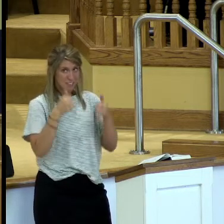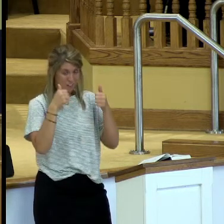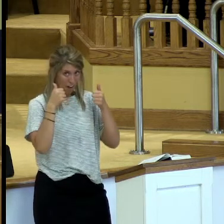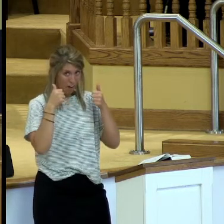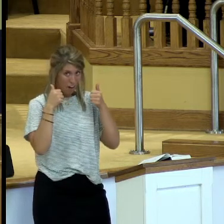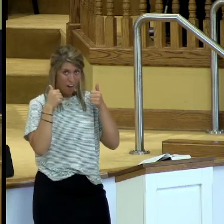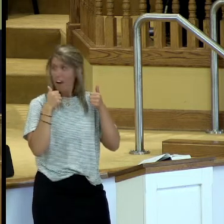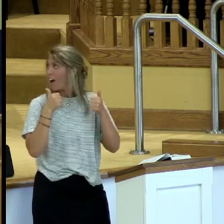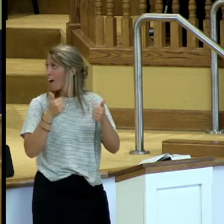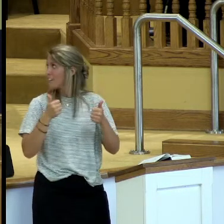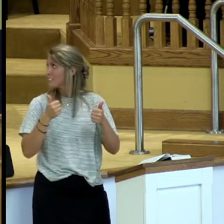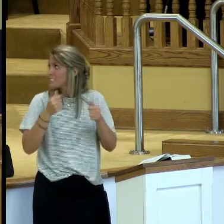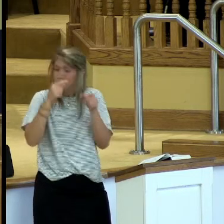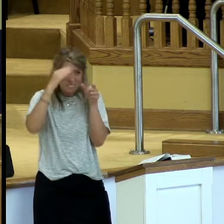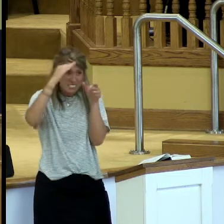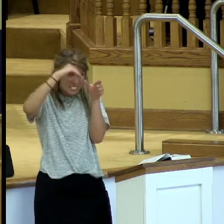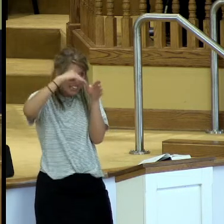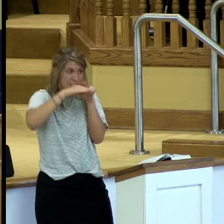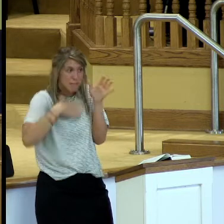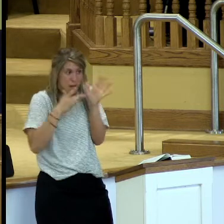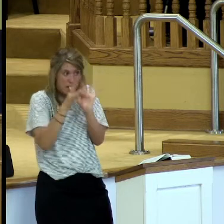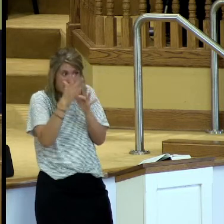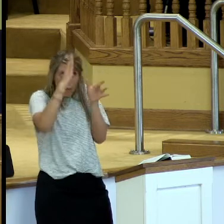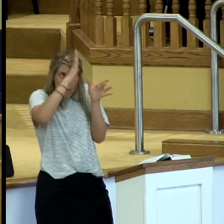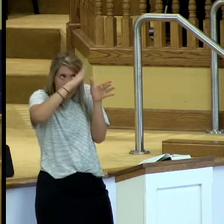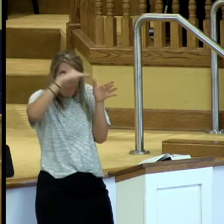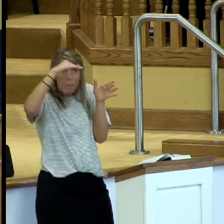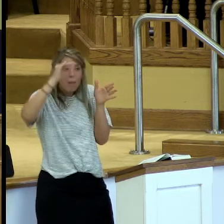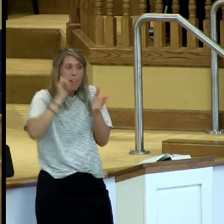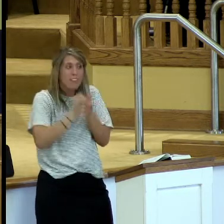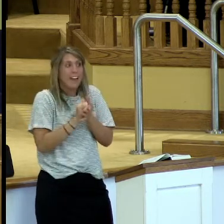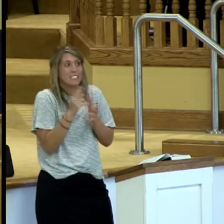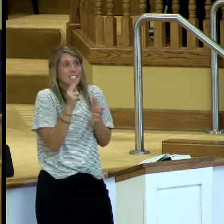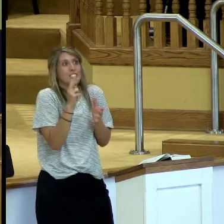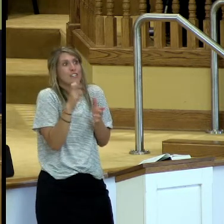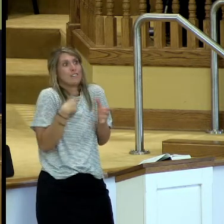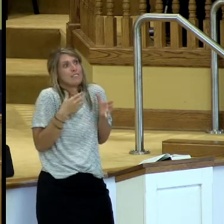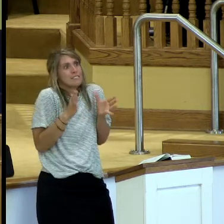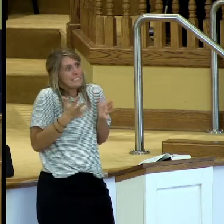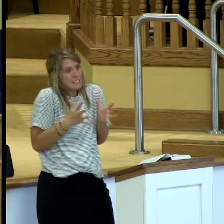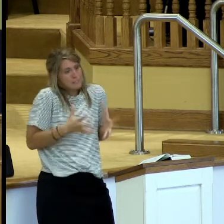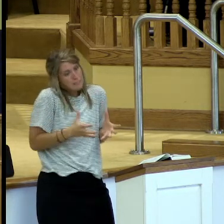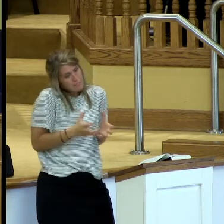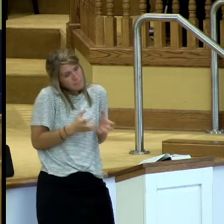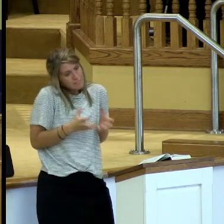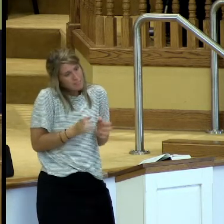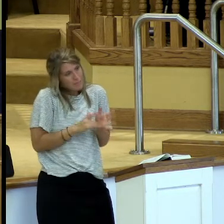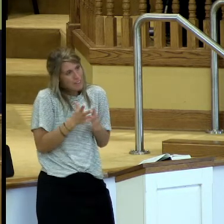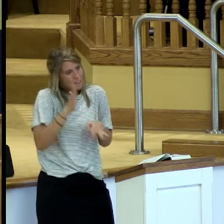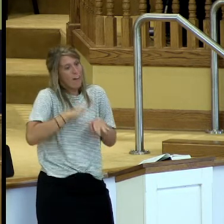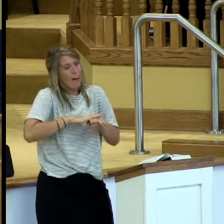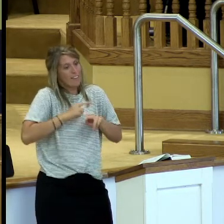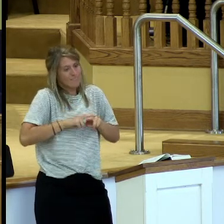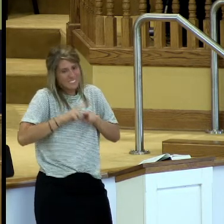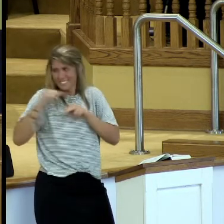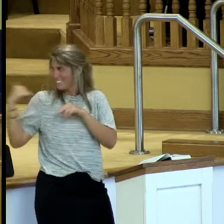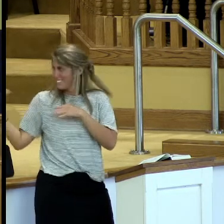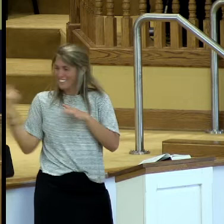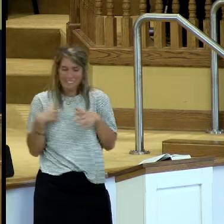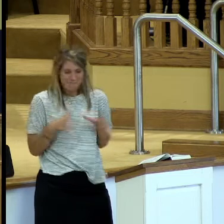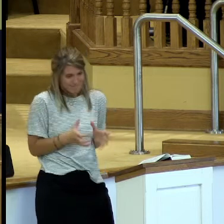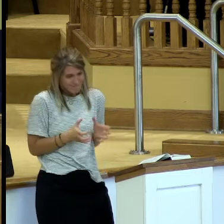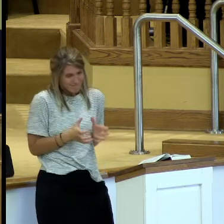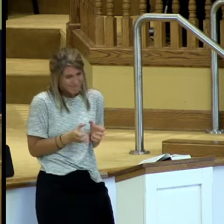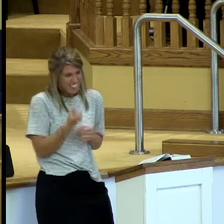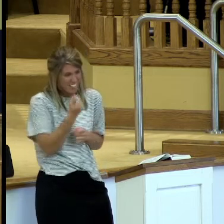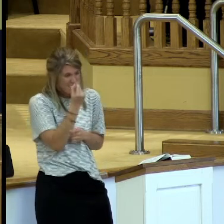awesome dent in my Bible spine, you see that divot? Yeah, that's nerves with me squeezing my Bible on the stage.